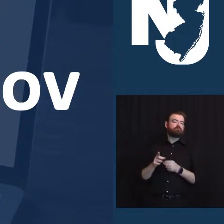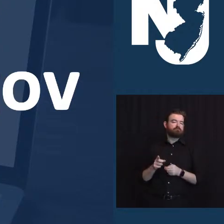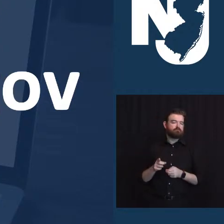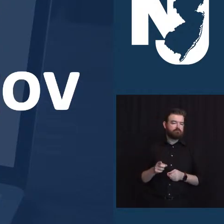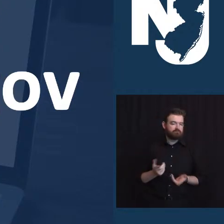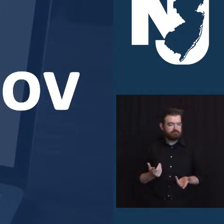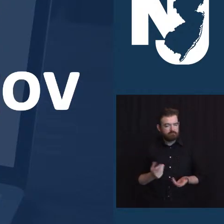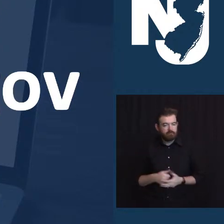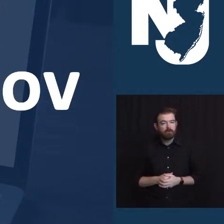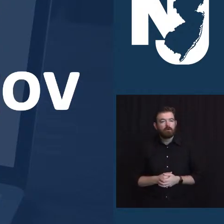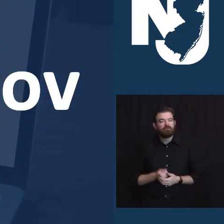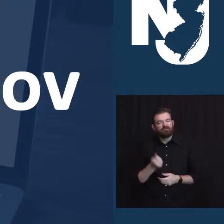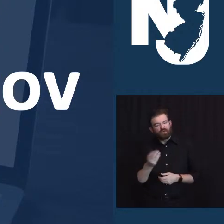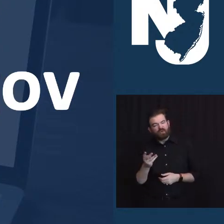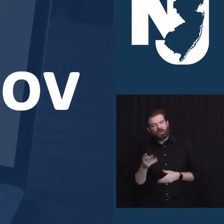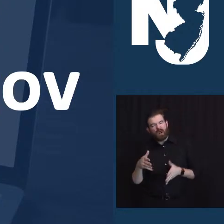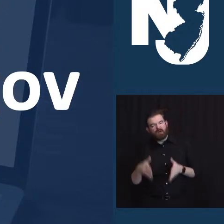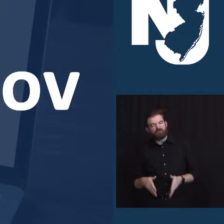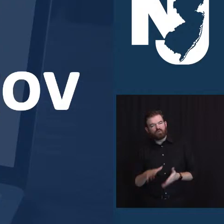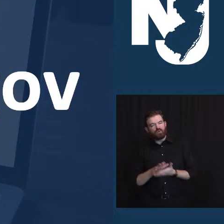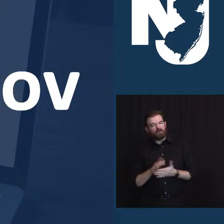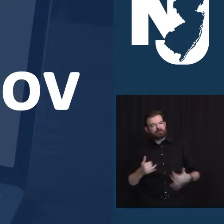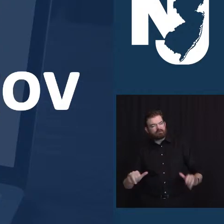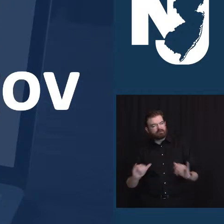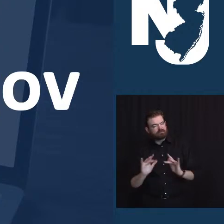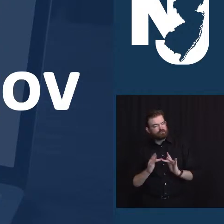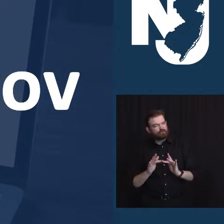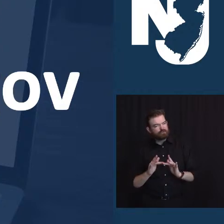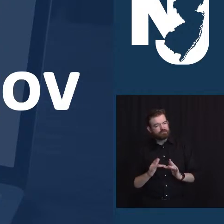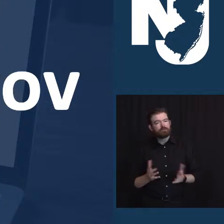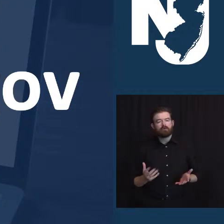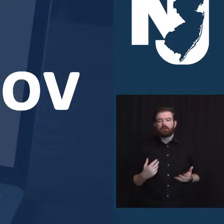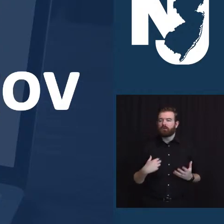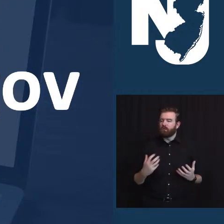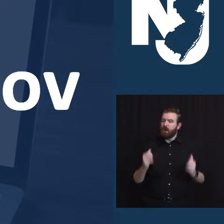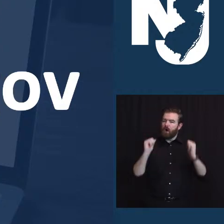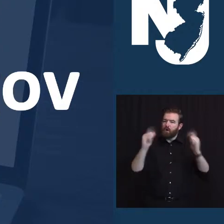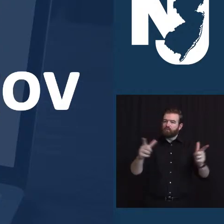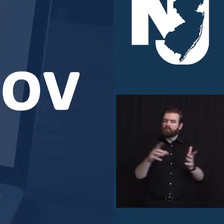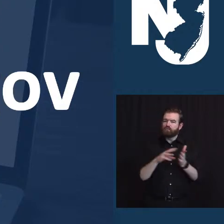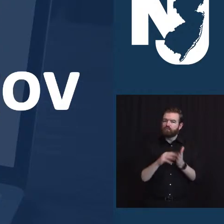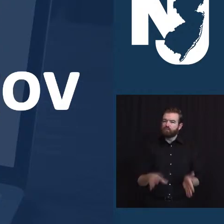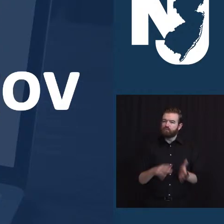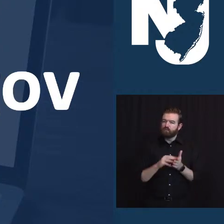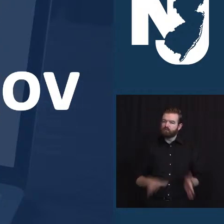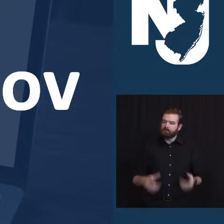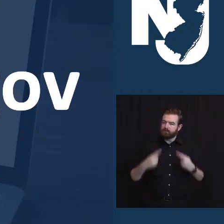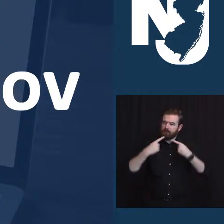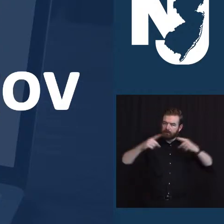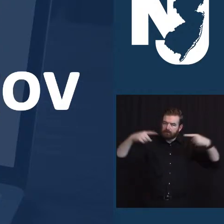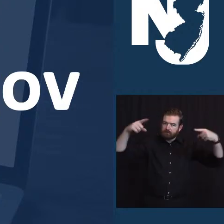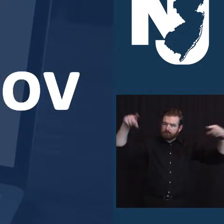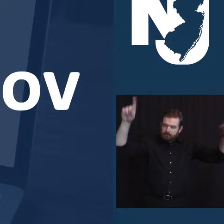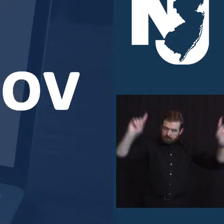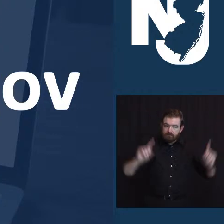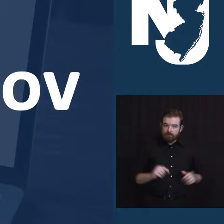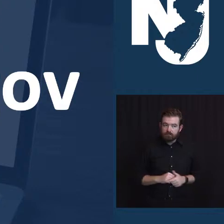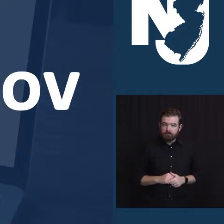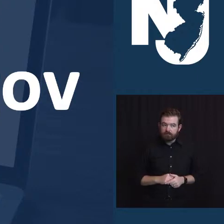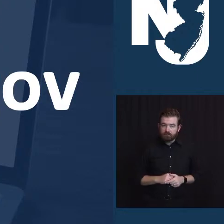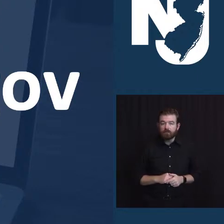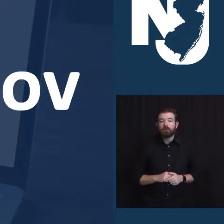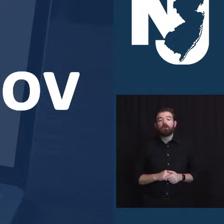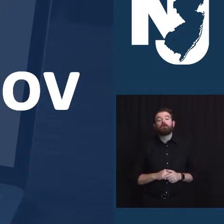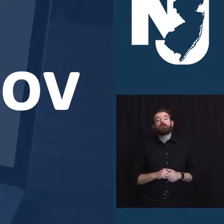students succeed. And through the work of Angelica and her team at the Department of Education and alongside educators, families, and